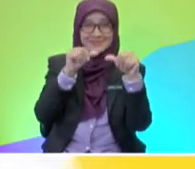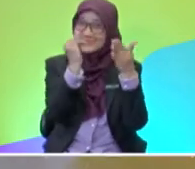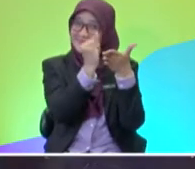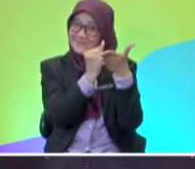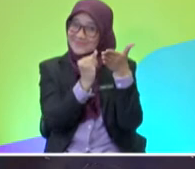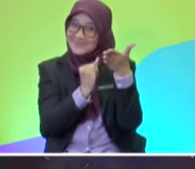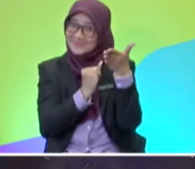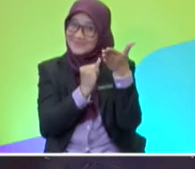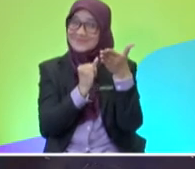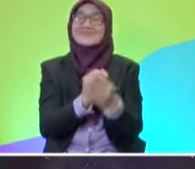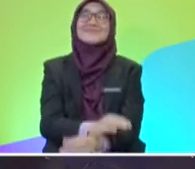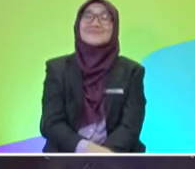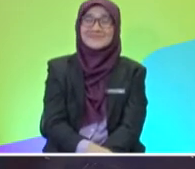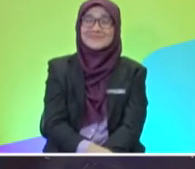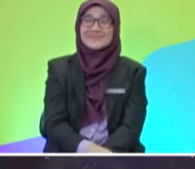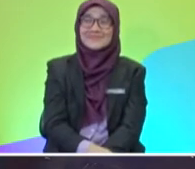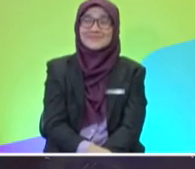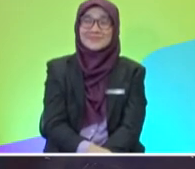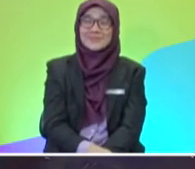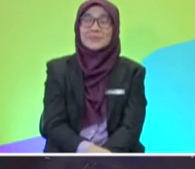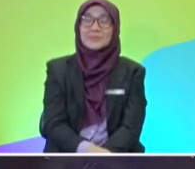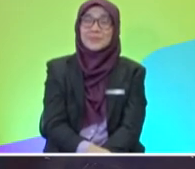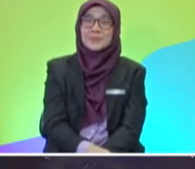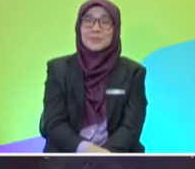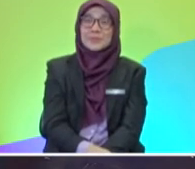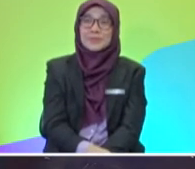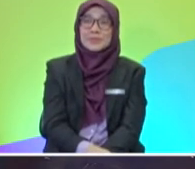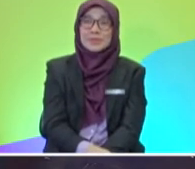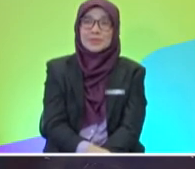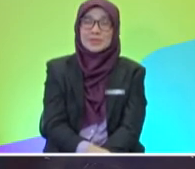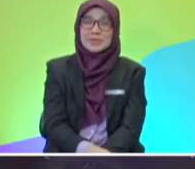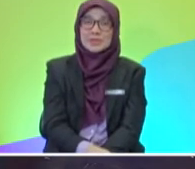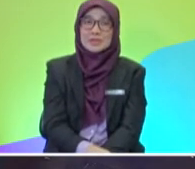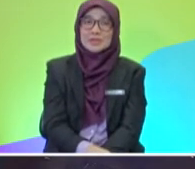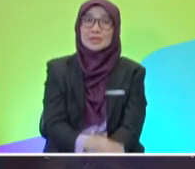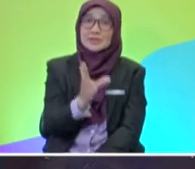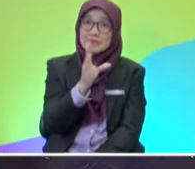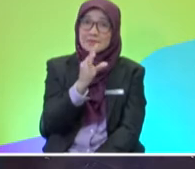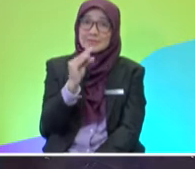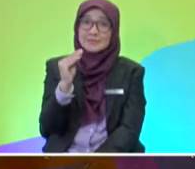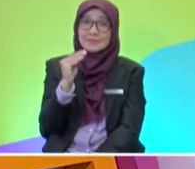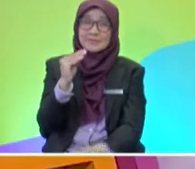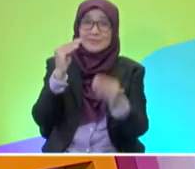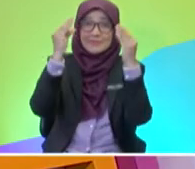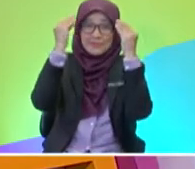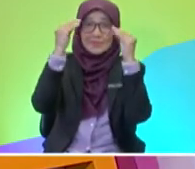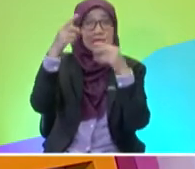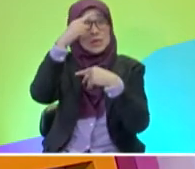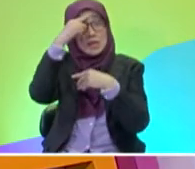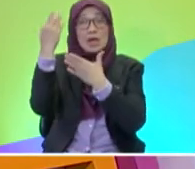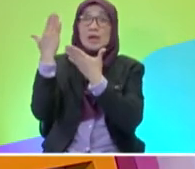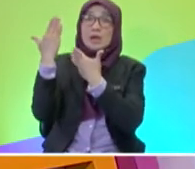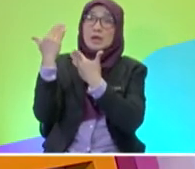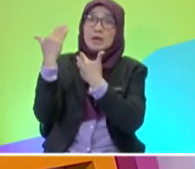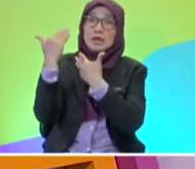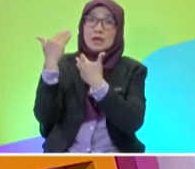craft activities after this. Yes, we have craft activity today. And teacher really hope that by the end